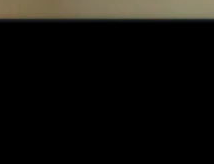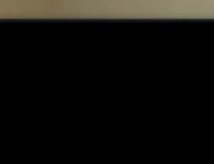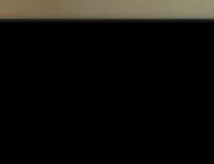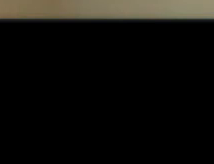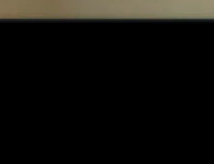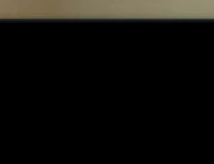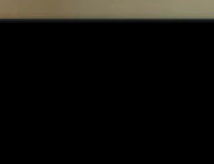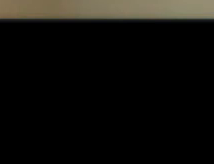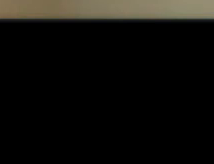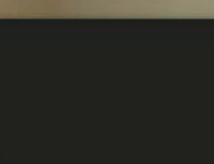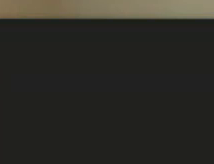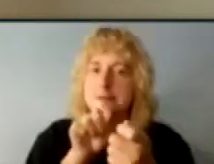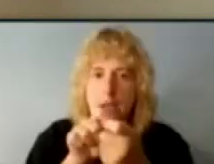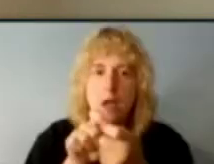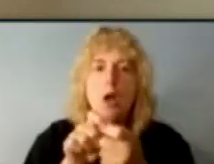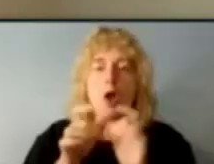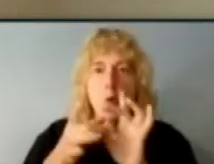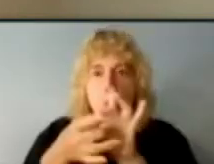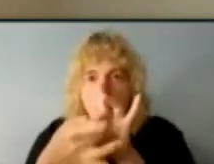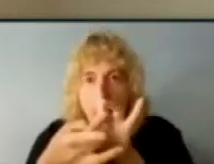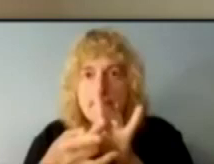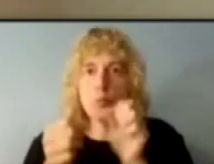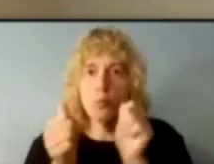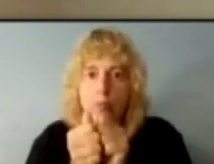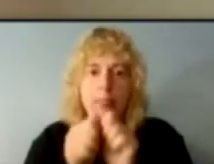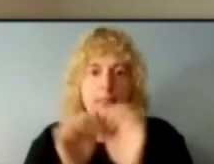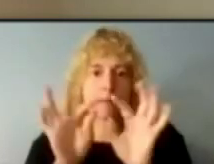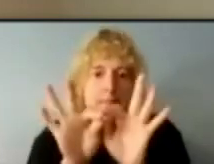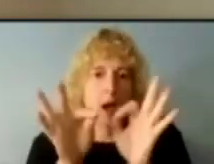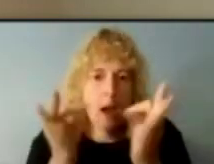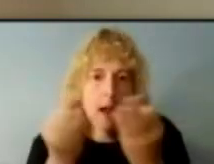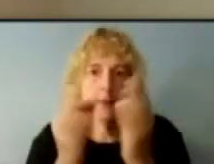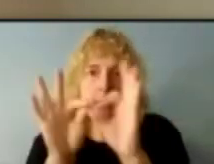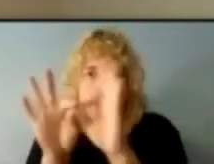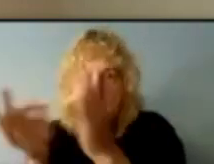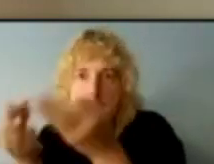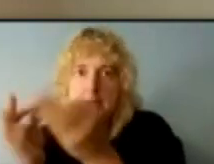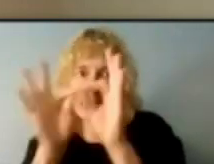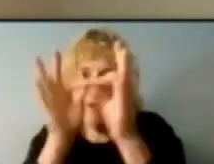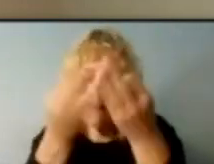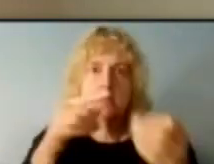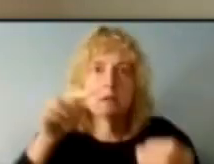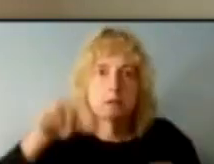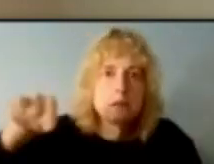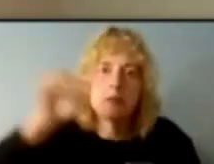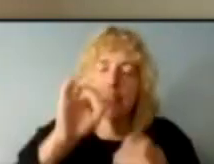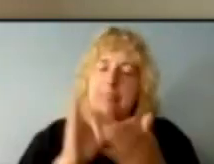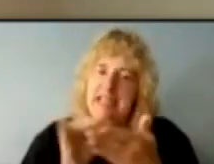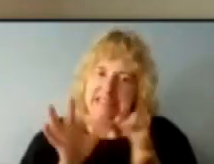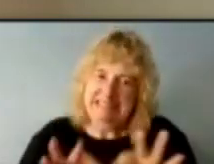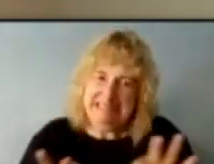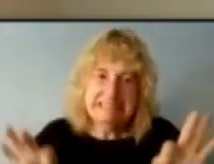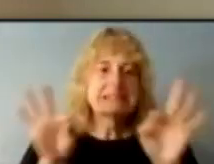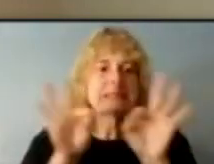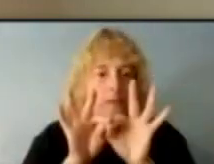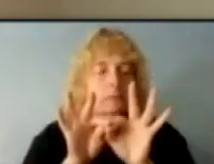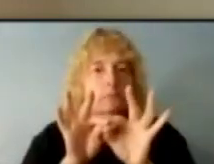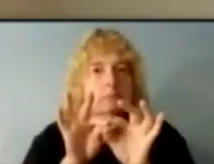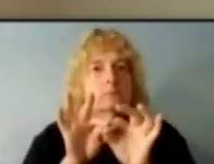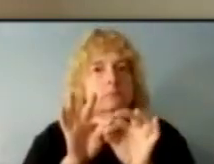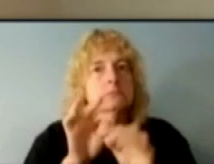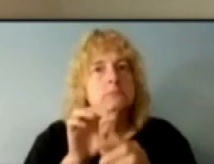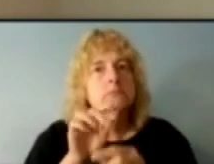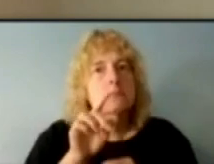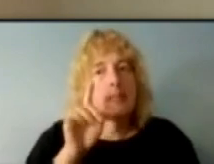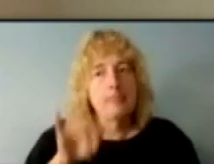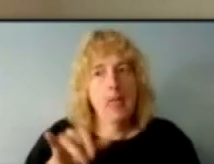It's the relationships with the families that matter. That's what's making the difference here. And they are seeing many families succeed through that the